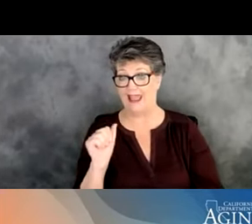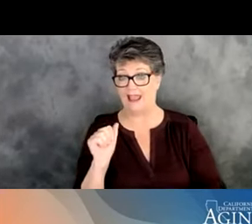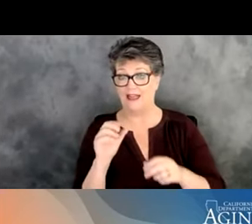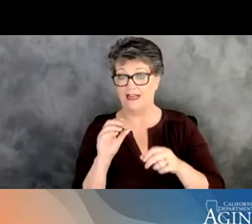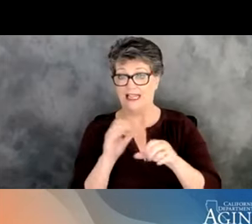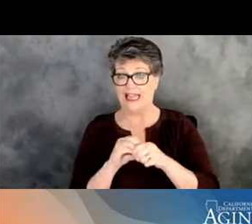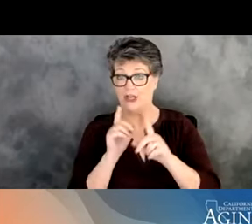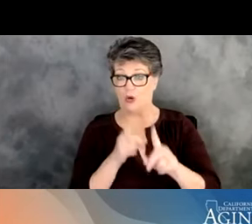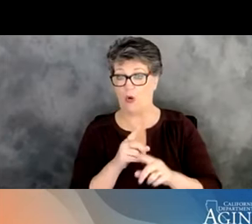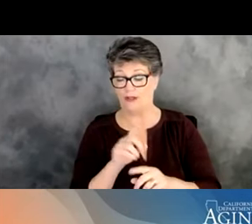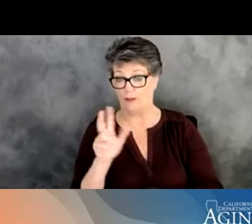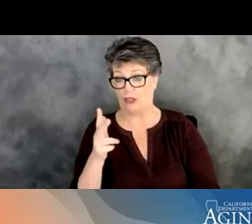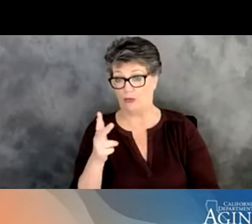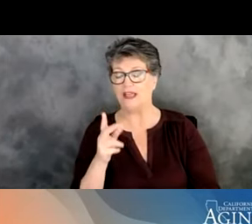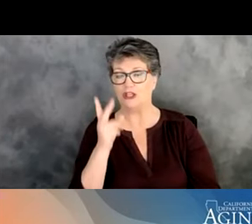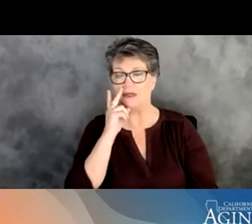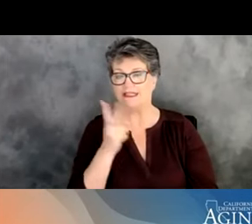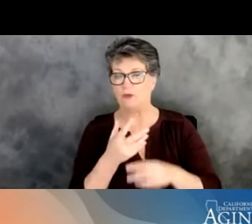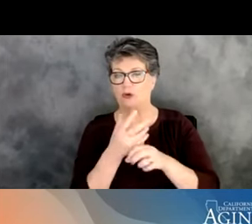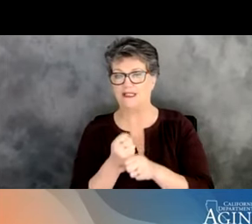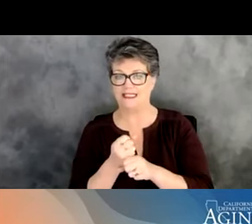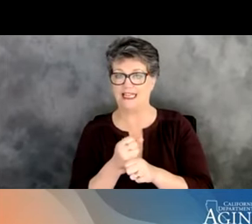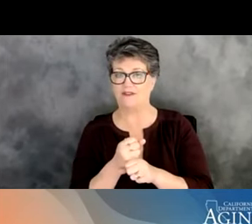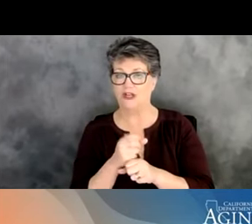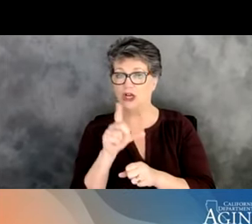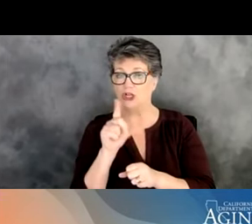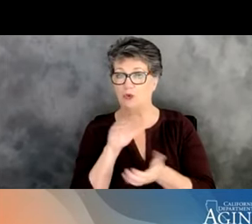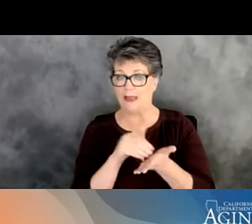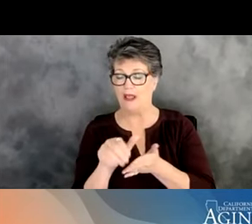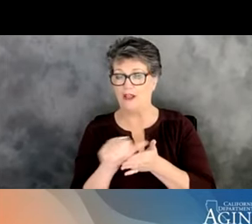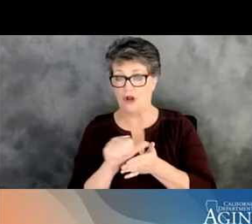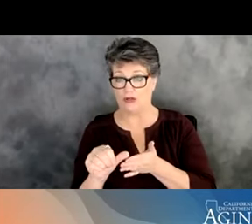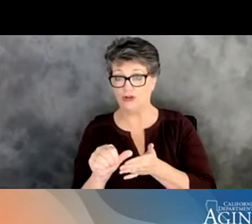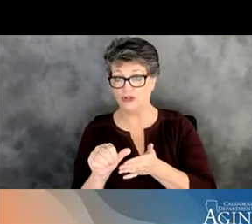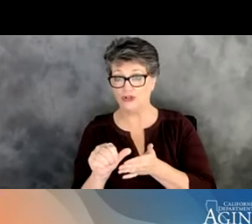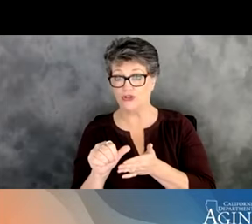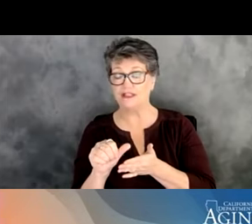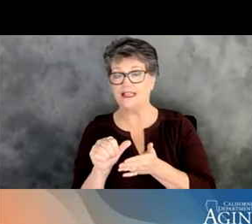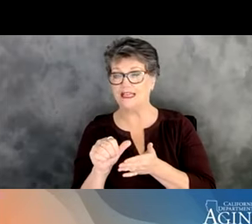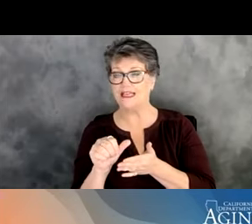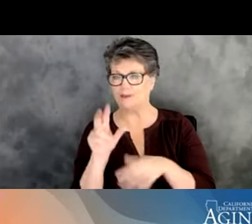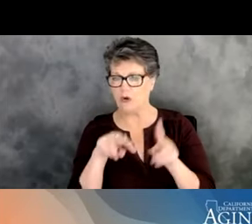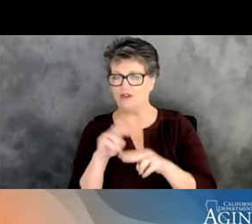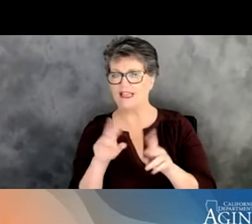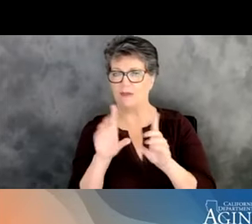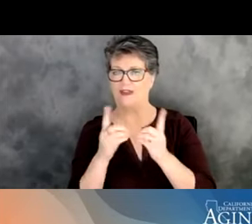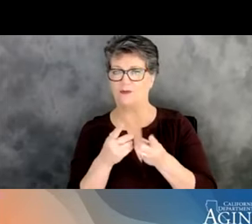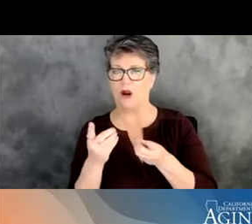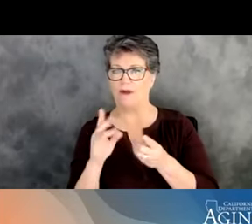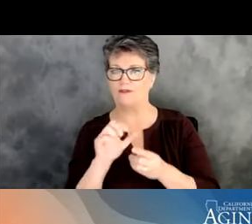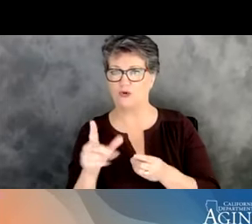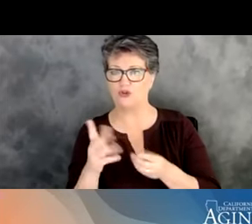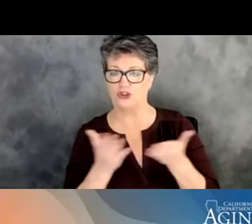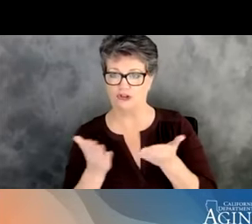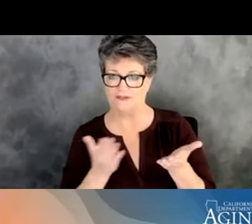goal three, you can see that we received $20 million actually is being overseen by the Department of Social Services